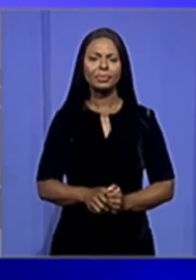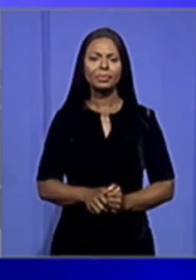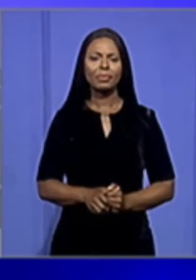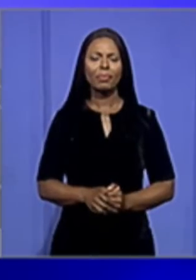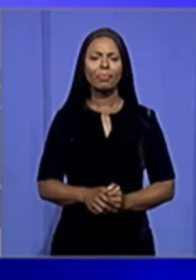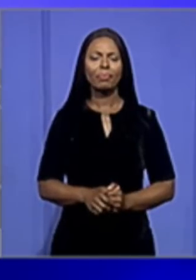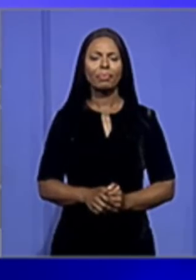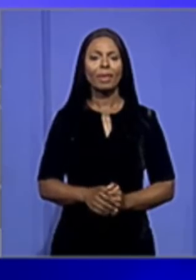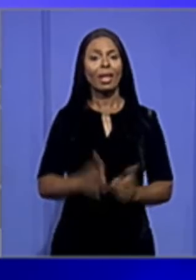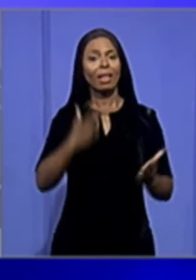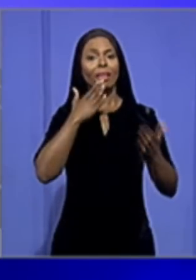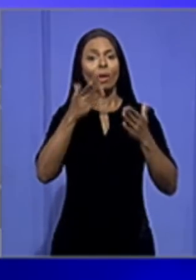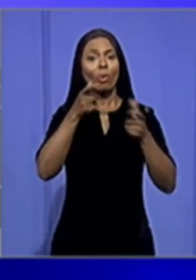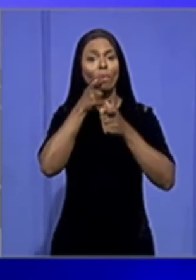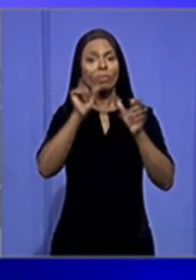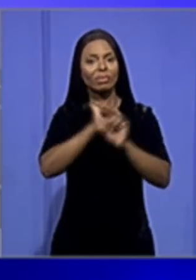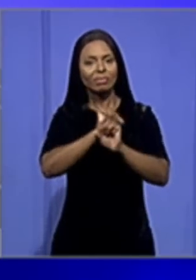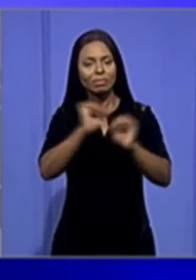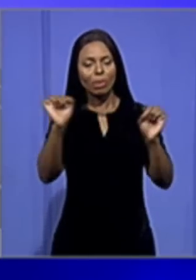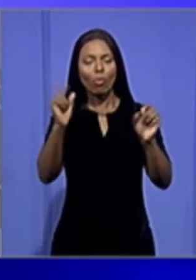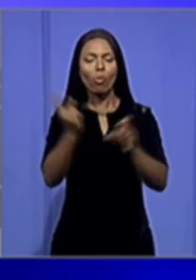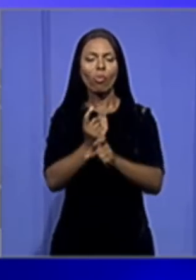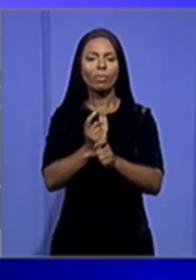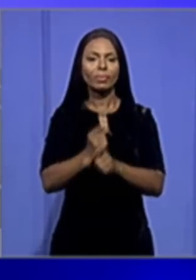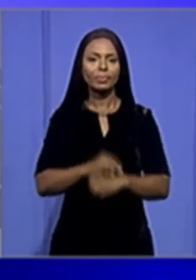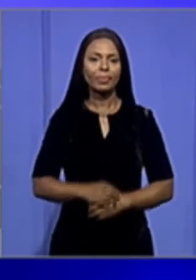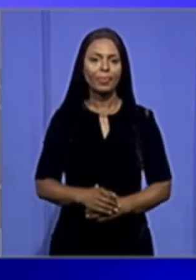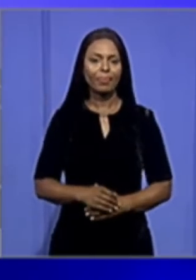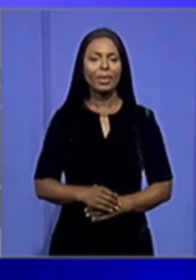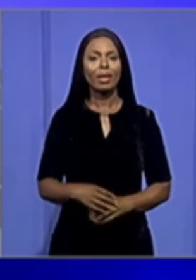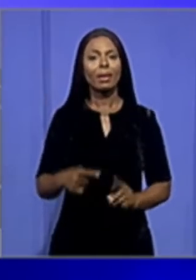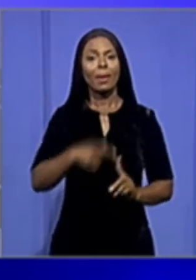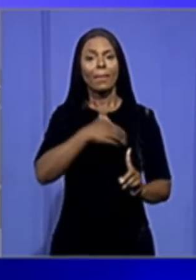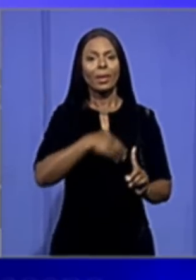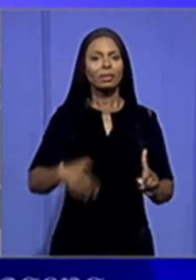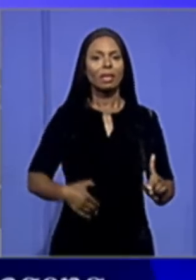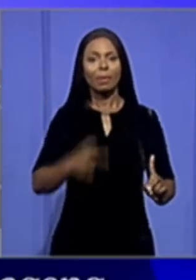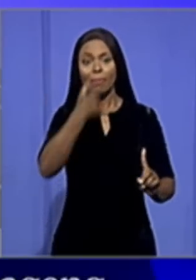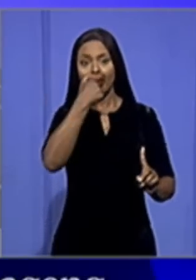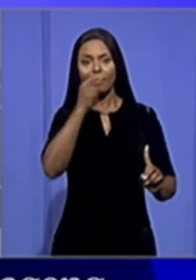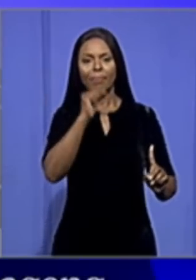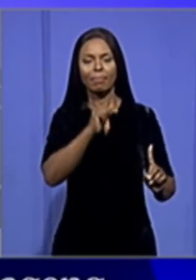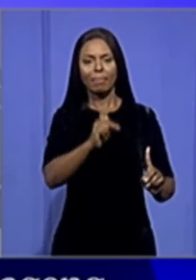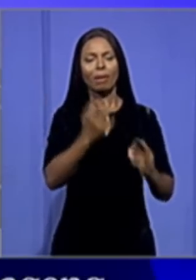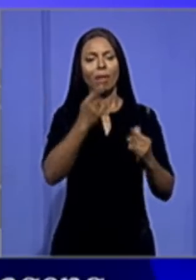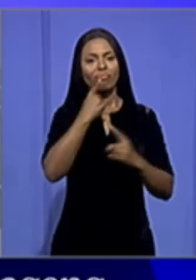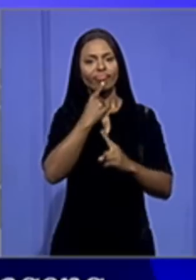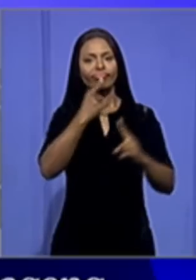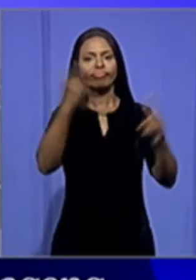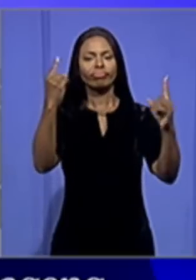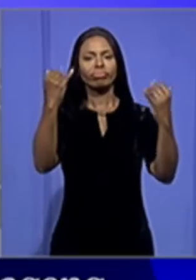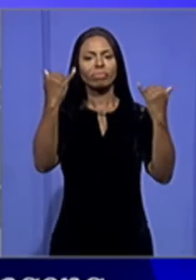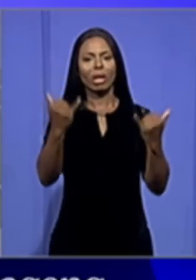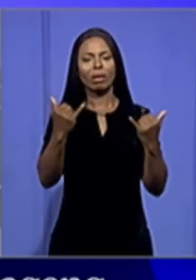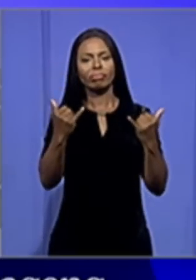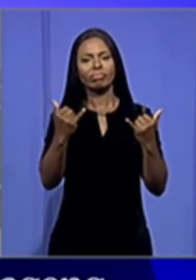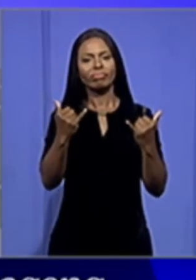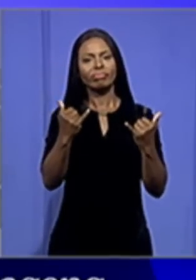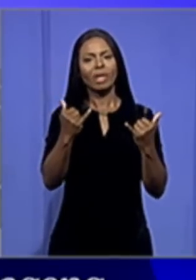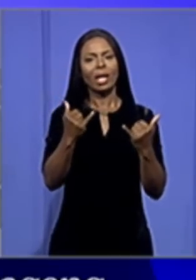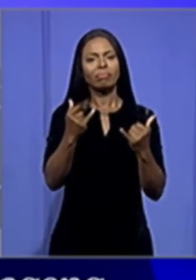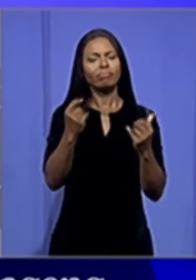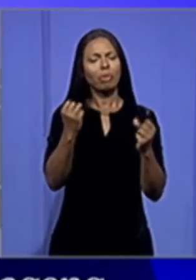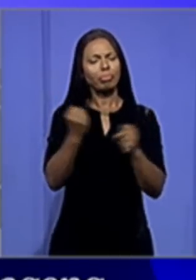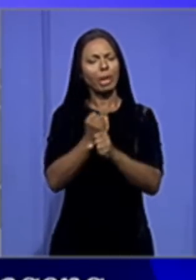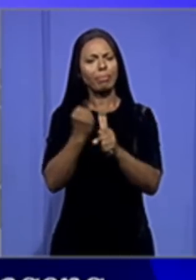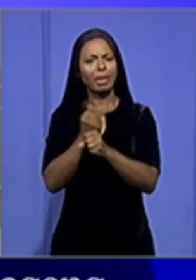Re leboga maikutlo a lena ka mehla. Mopresidente Cyril Ramaphosa o tla tsebiša setšhaba ka katlego ya